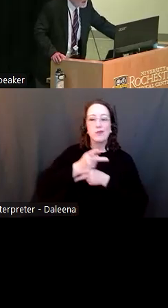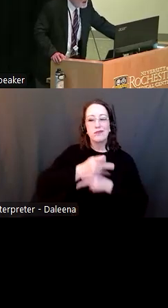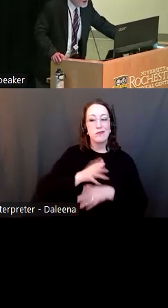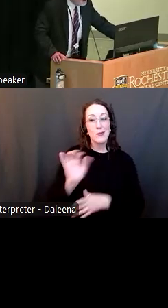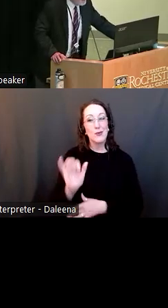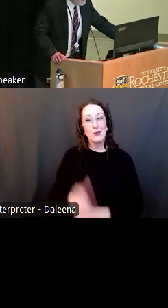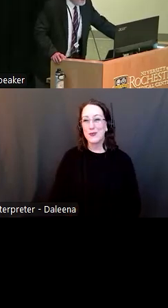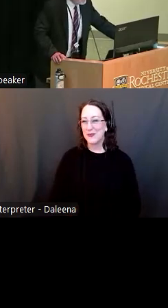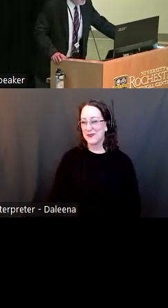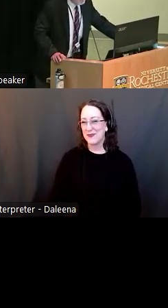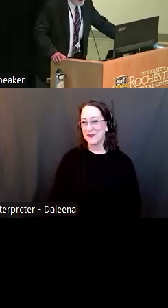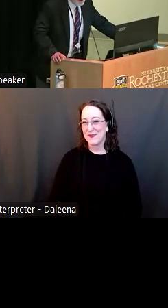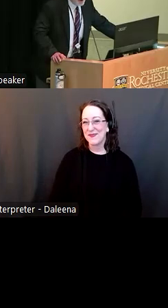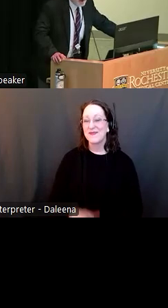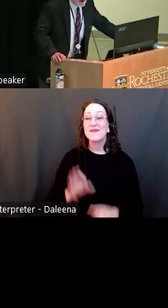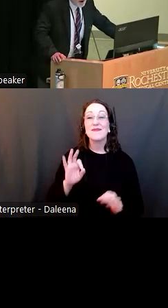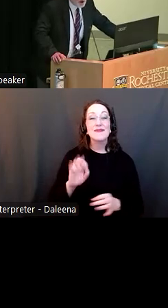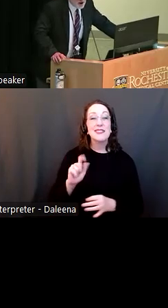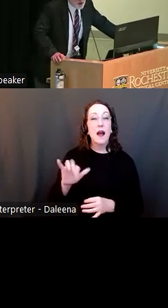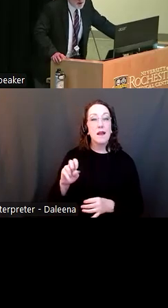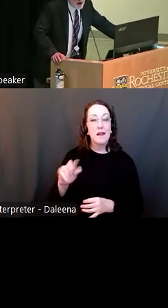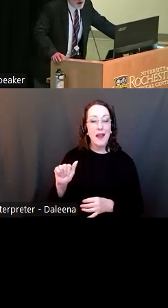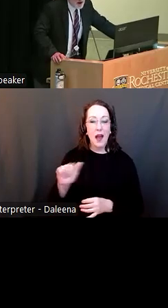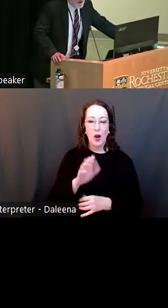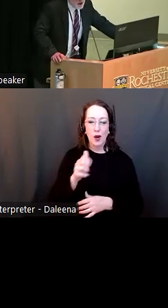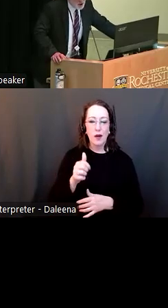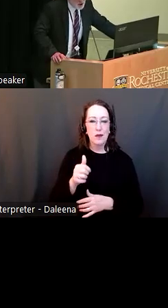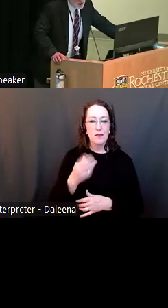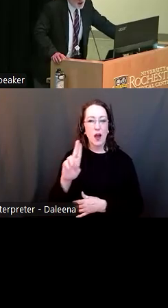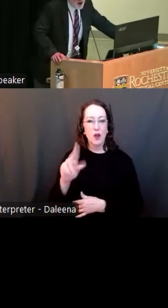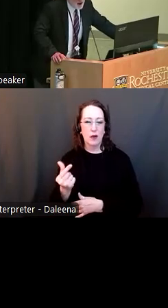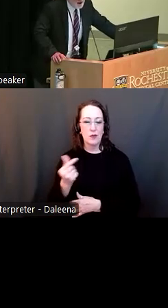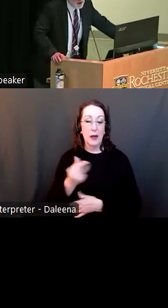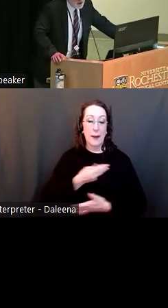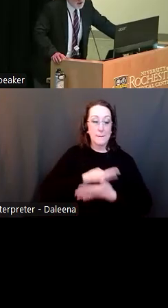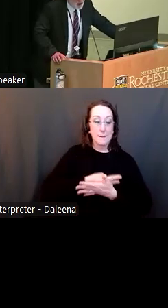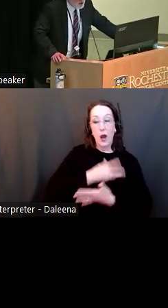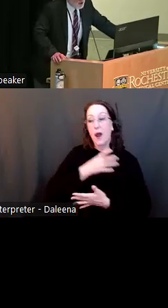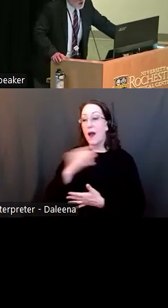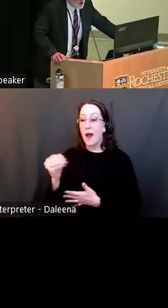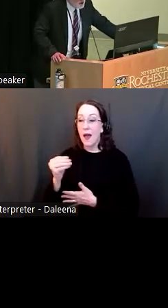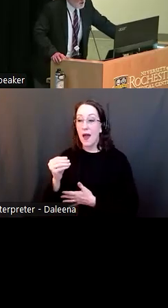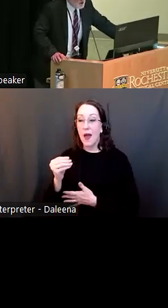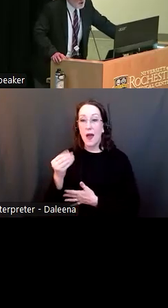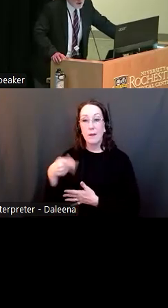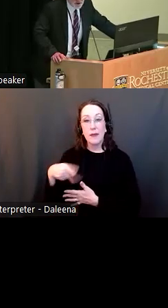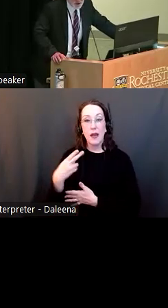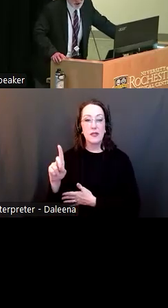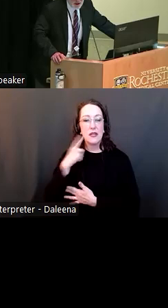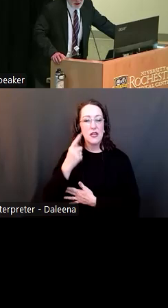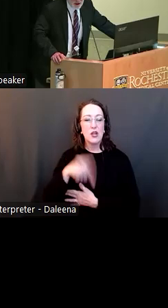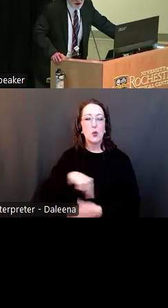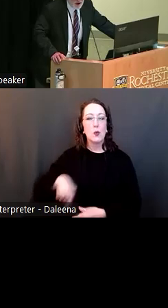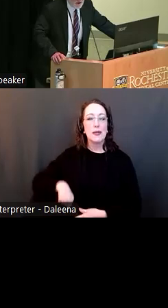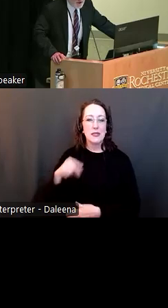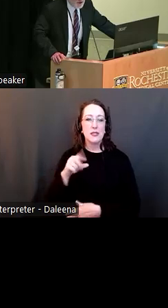well. So Tanya did her undergraduate, master's degree, and doctoral degree at Queen's